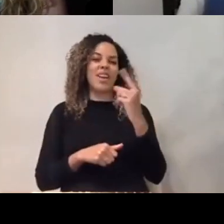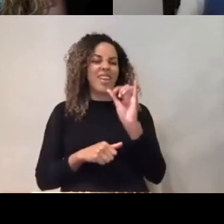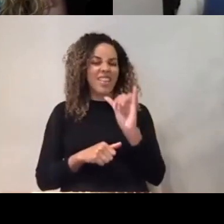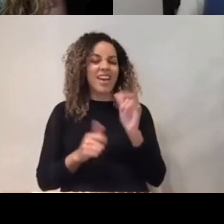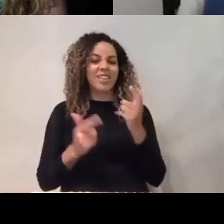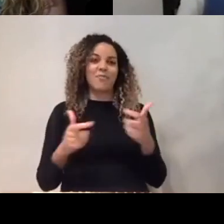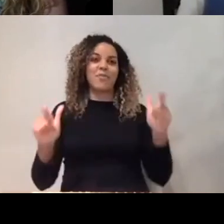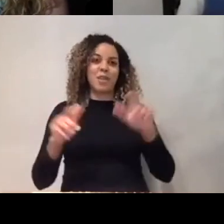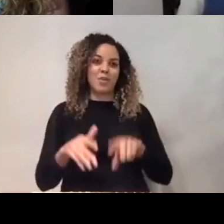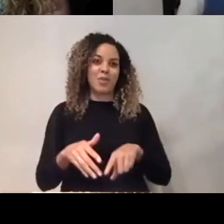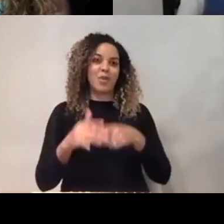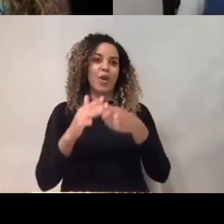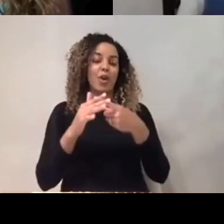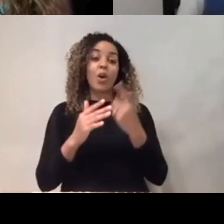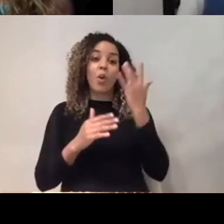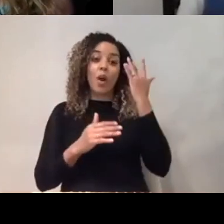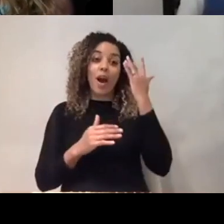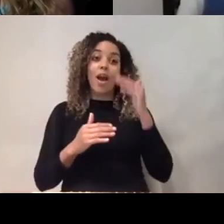many times,